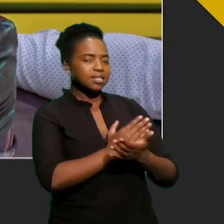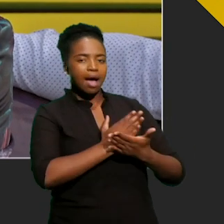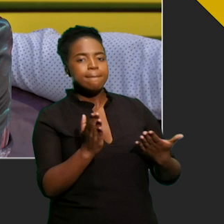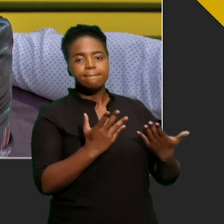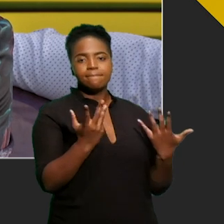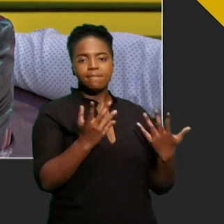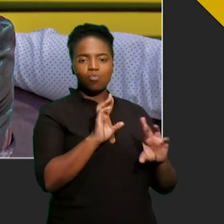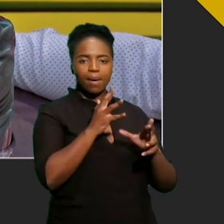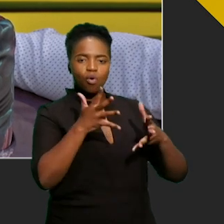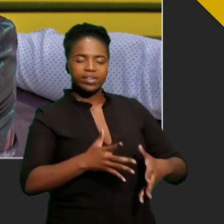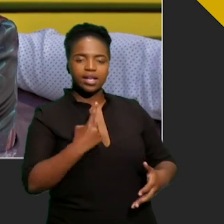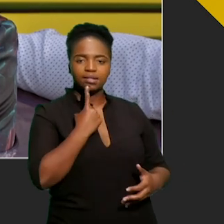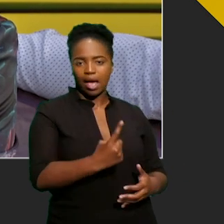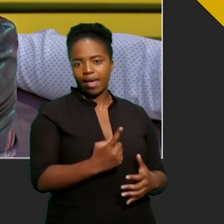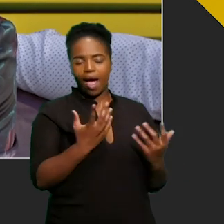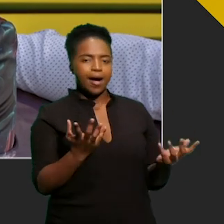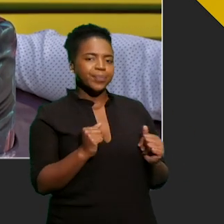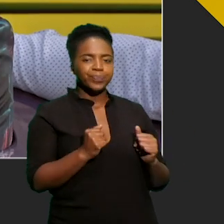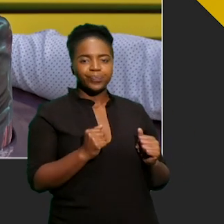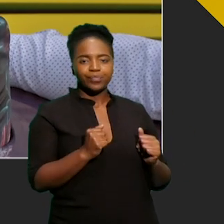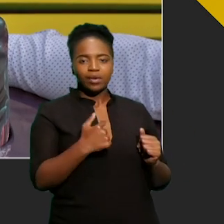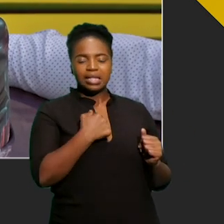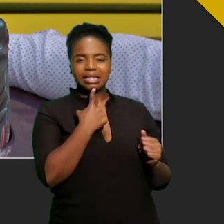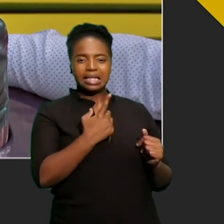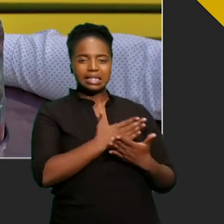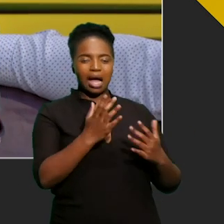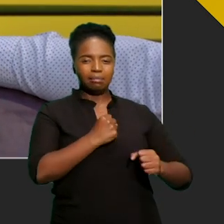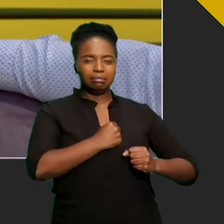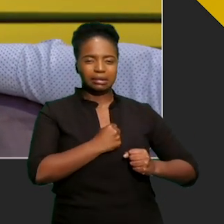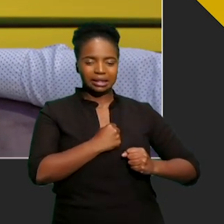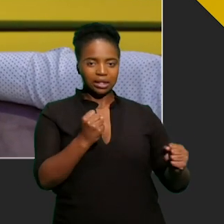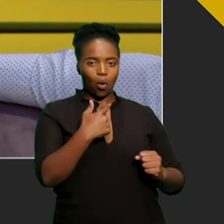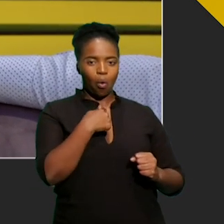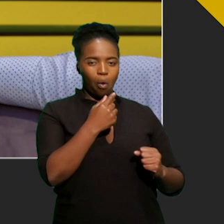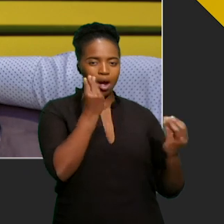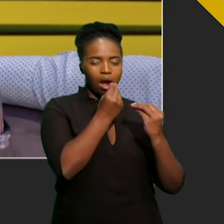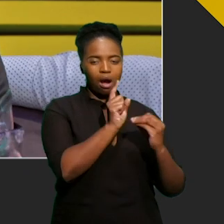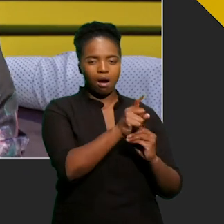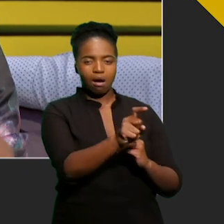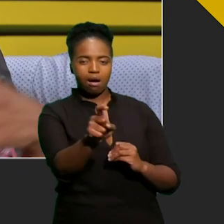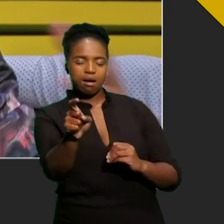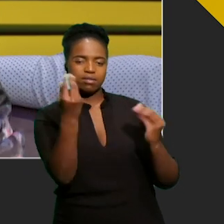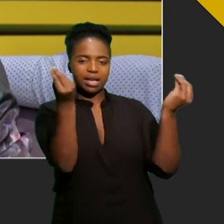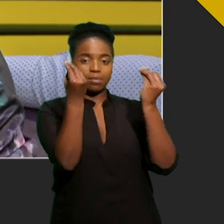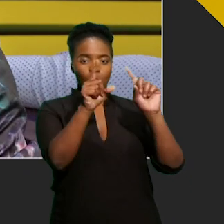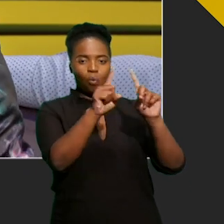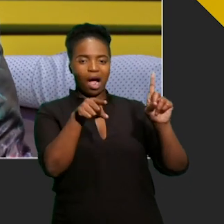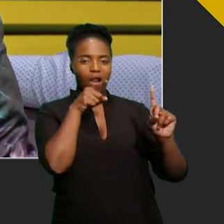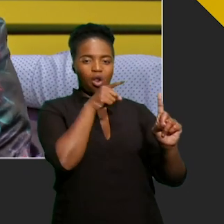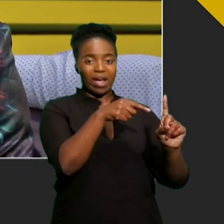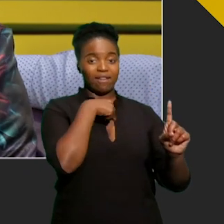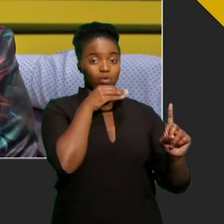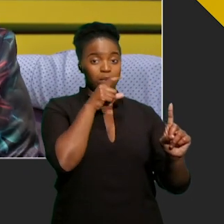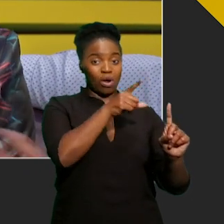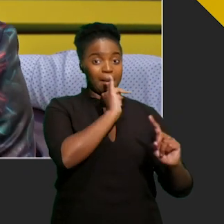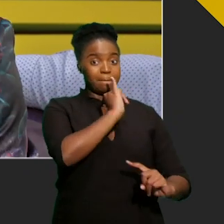journalists or reporters who will be holding back on certain information or only targeting certain people simply because, with these other ones, if they talk